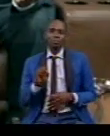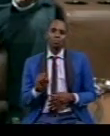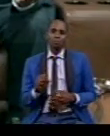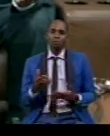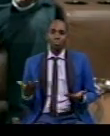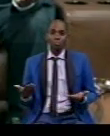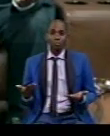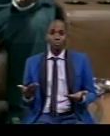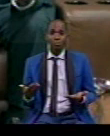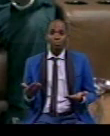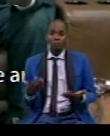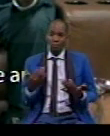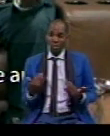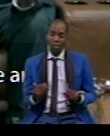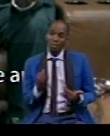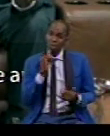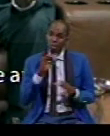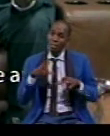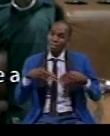make,